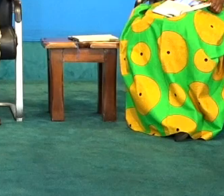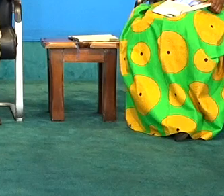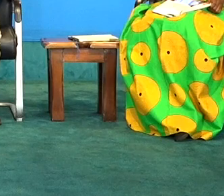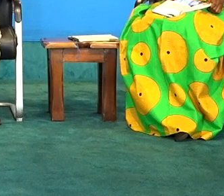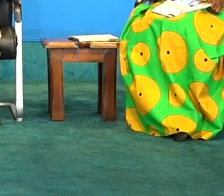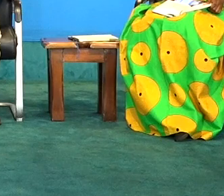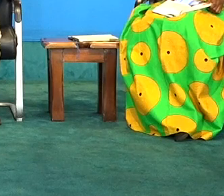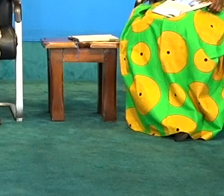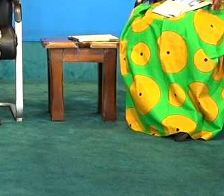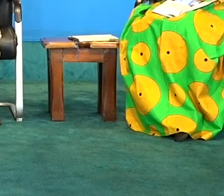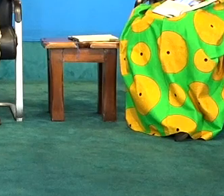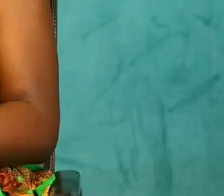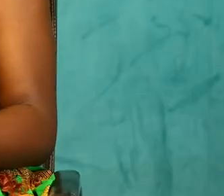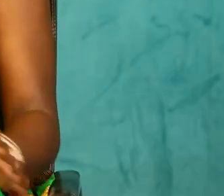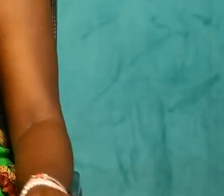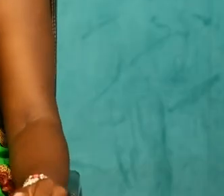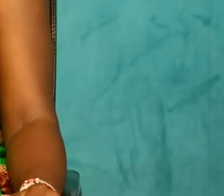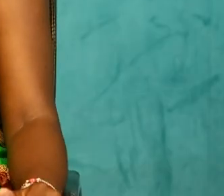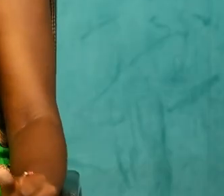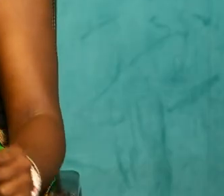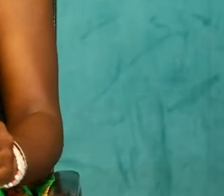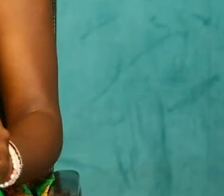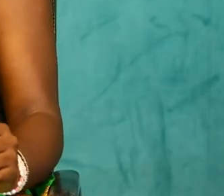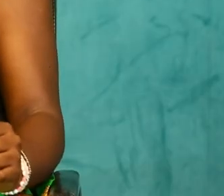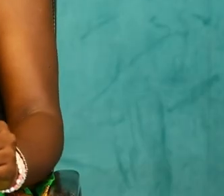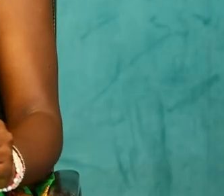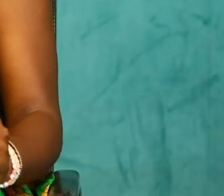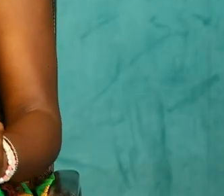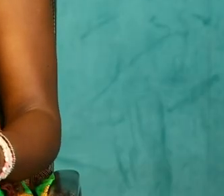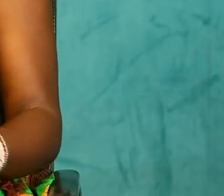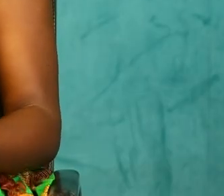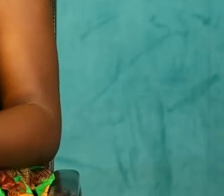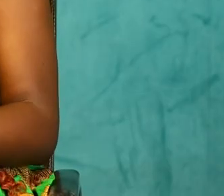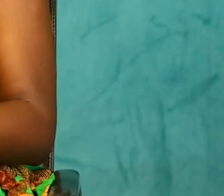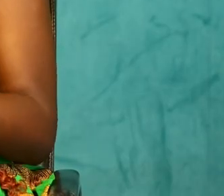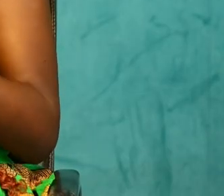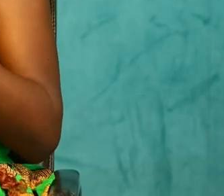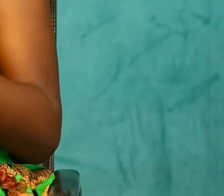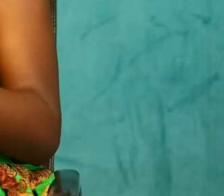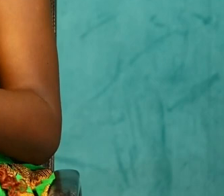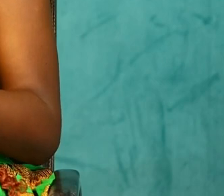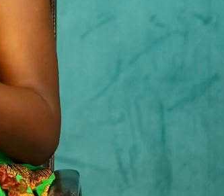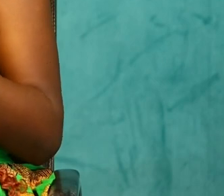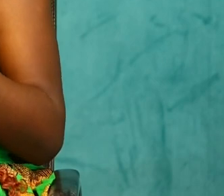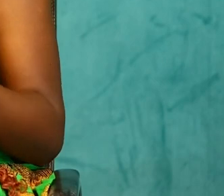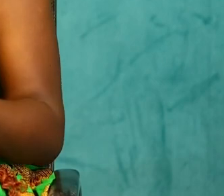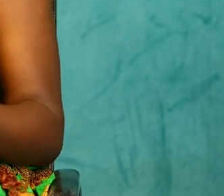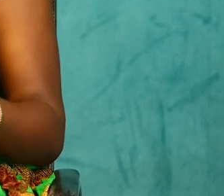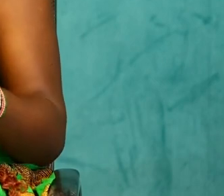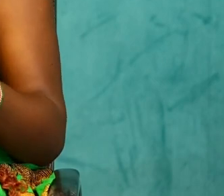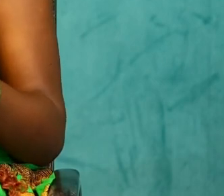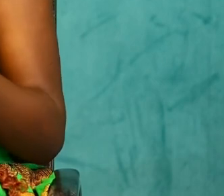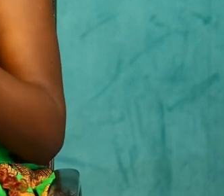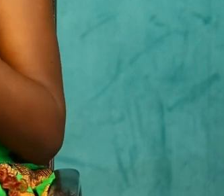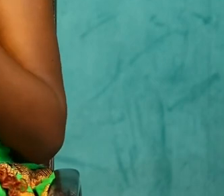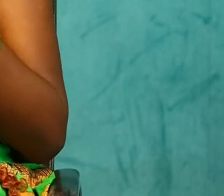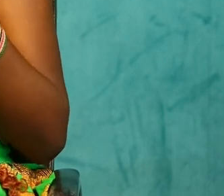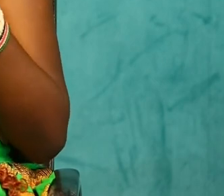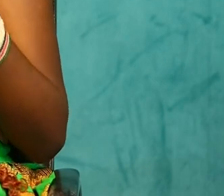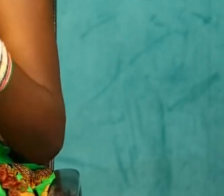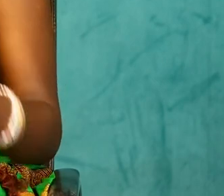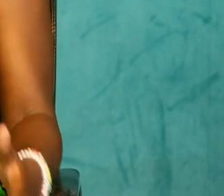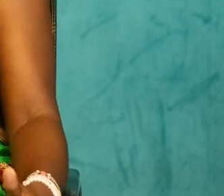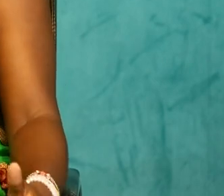in chapter 10. And yeah, the fact that, first of all, the Israelites went, they